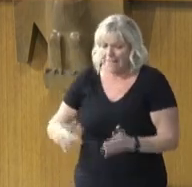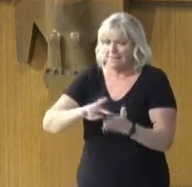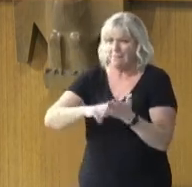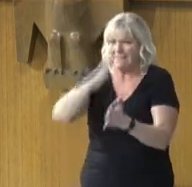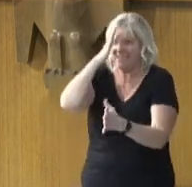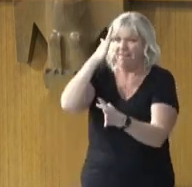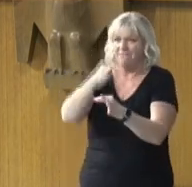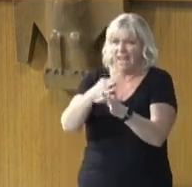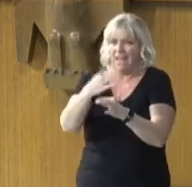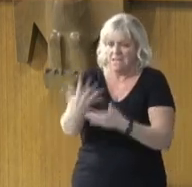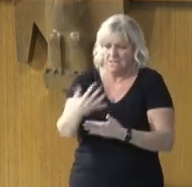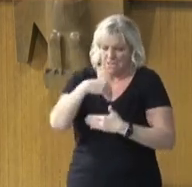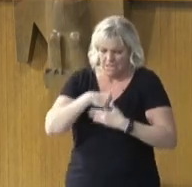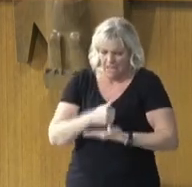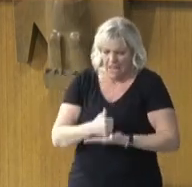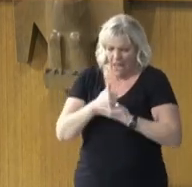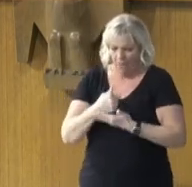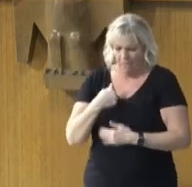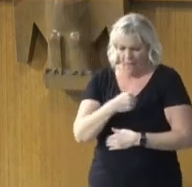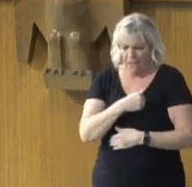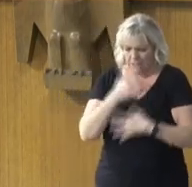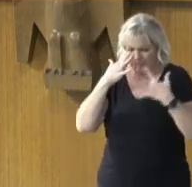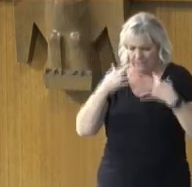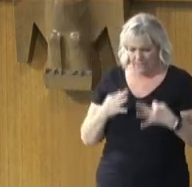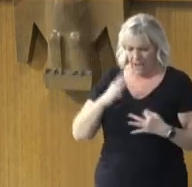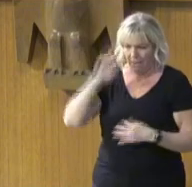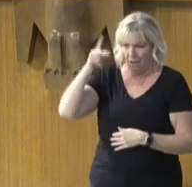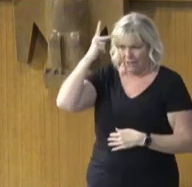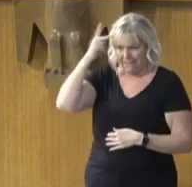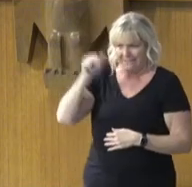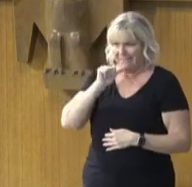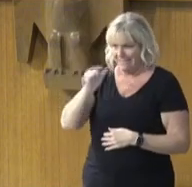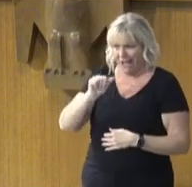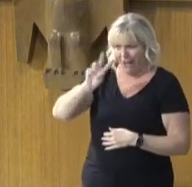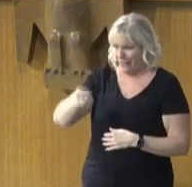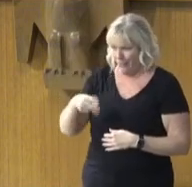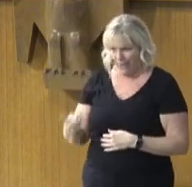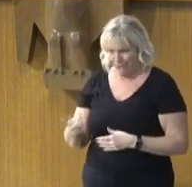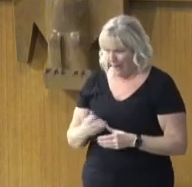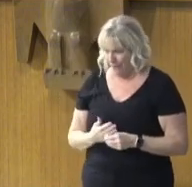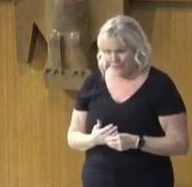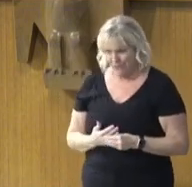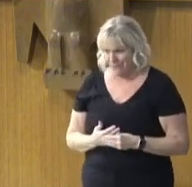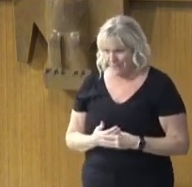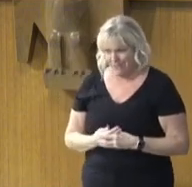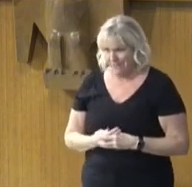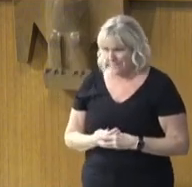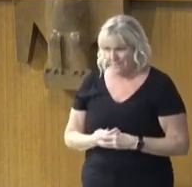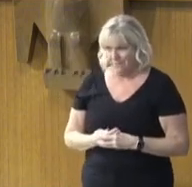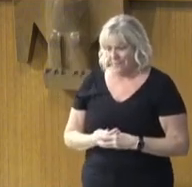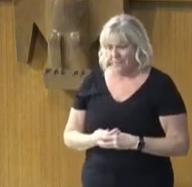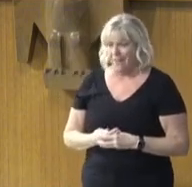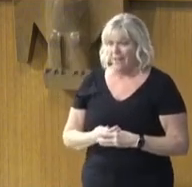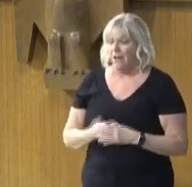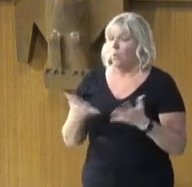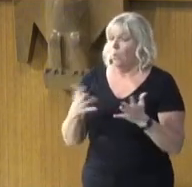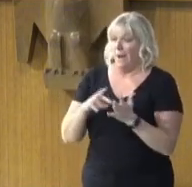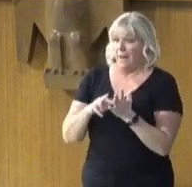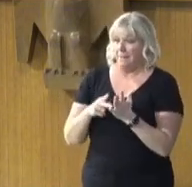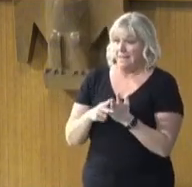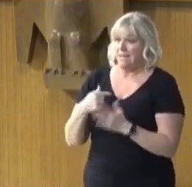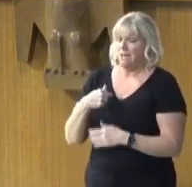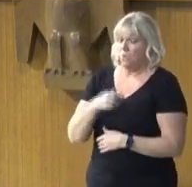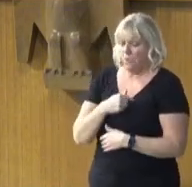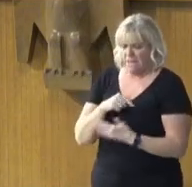politics, not the other way around. What I mean to say is that our understanding of Jesus' teachings